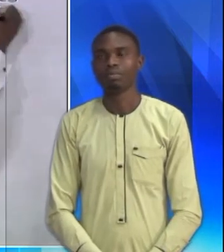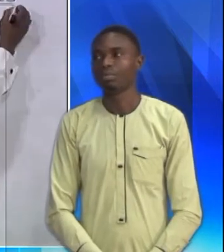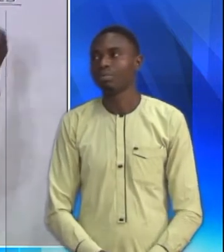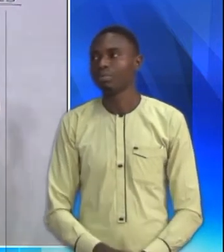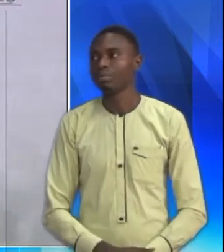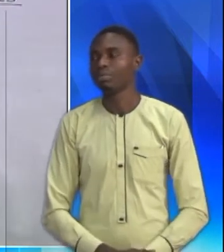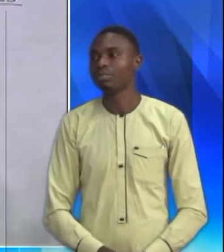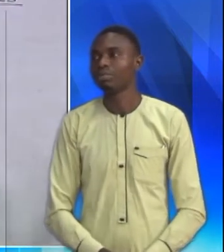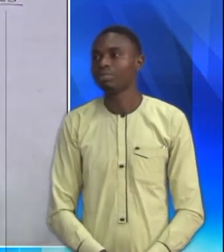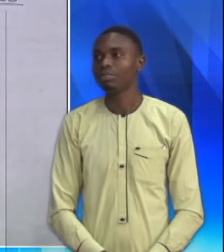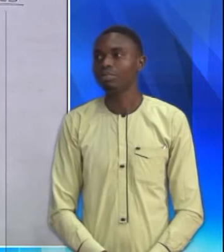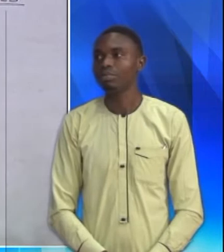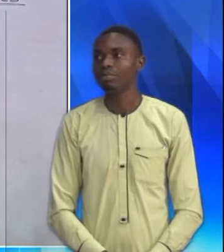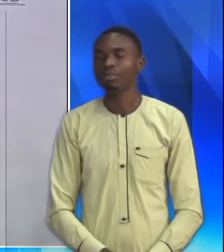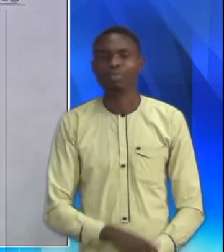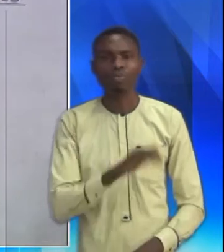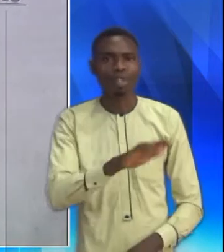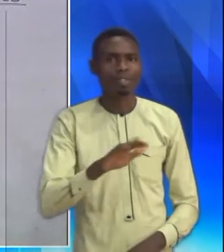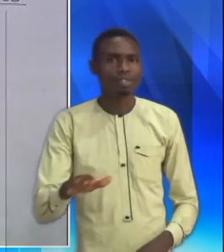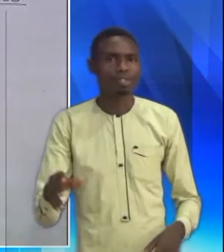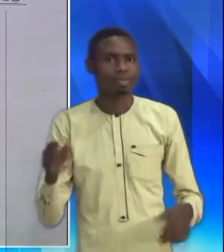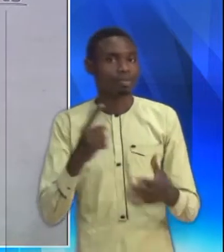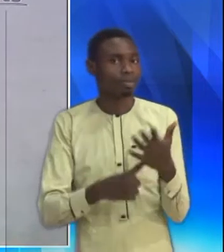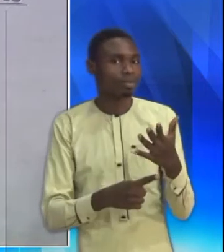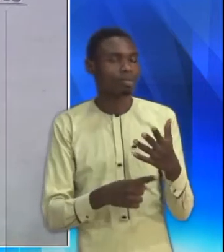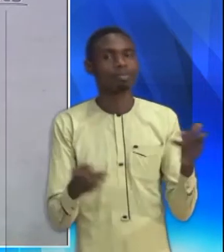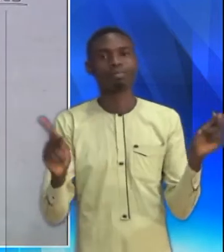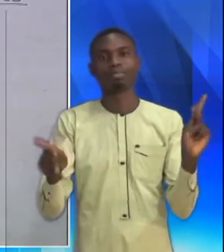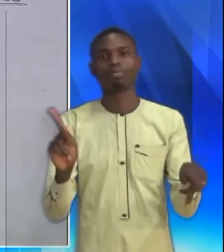physics. Children what? Physics.